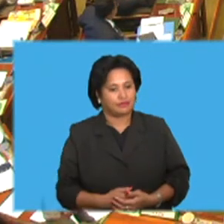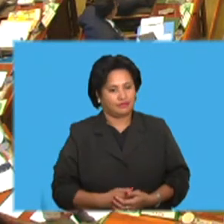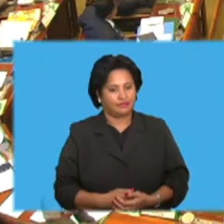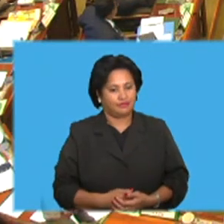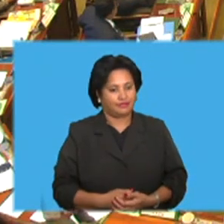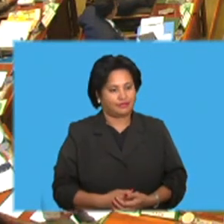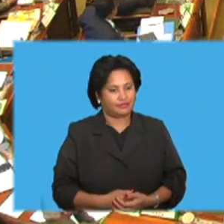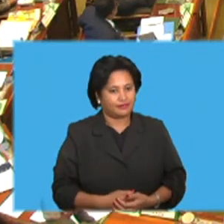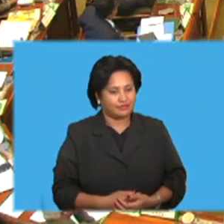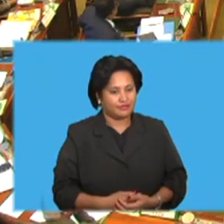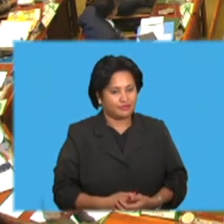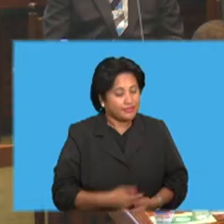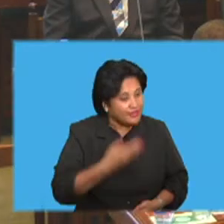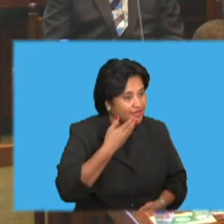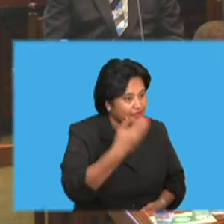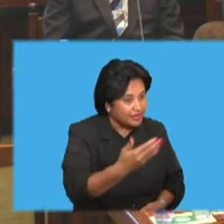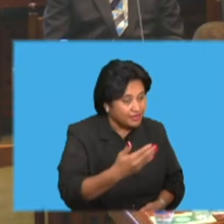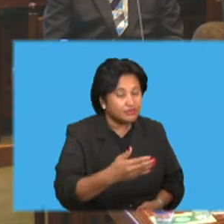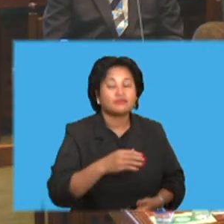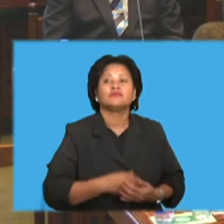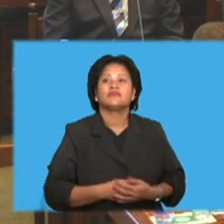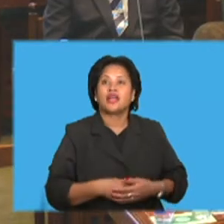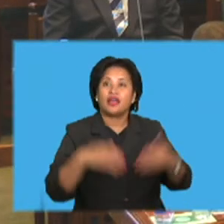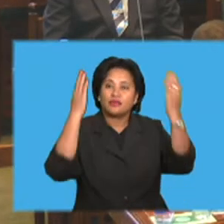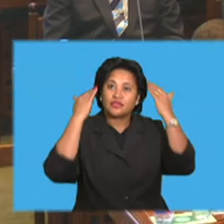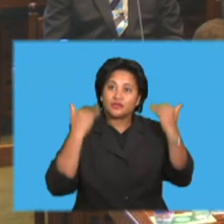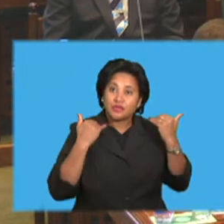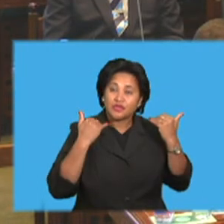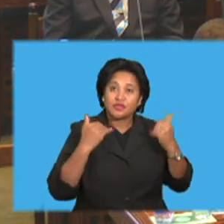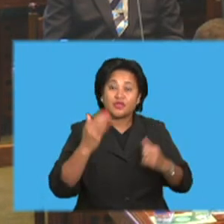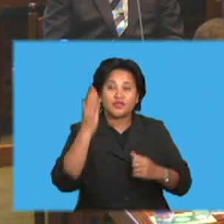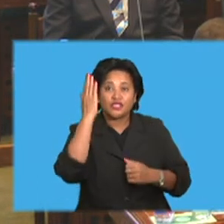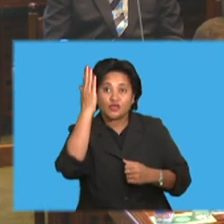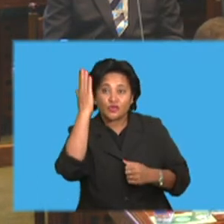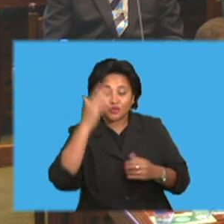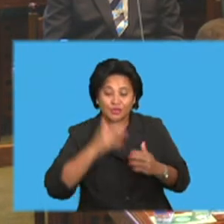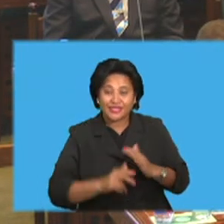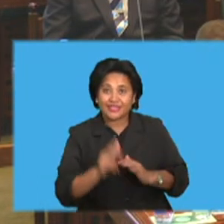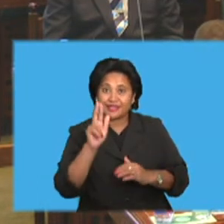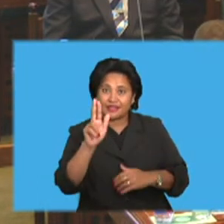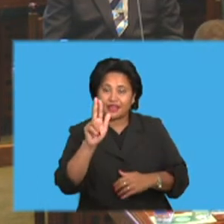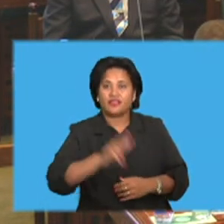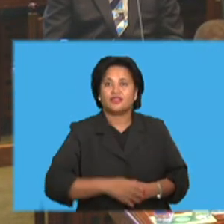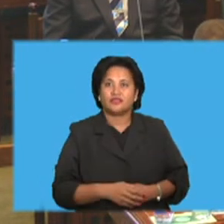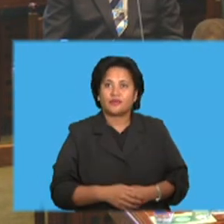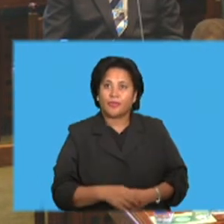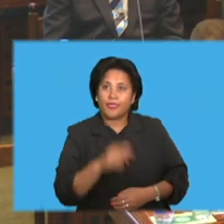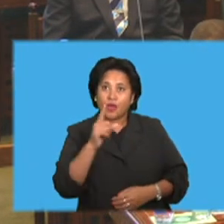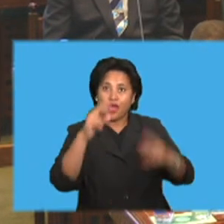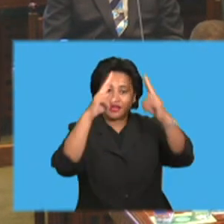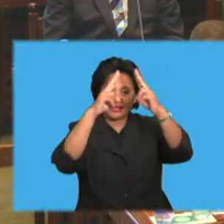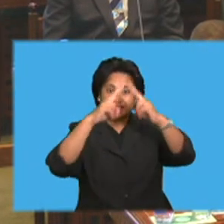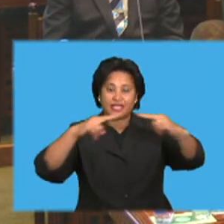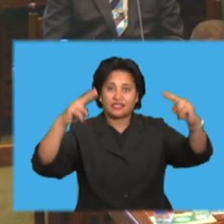Thank you. Madam Speaker, the Aiyaz District Primary School, sorry, Madam Speaker, there is one tent with